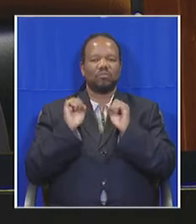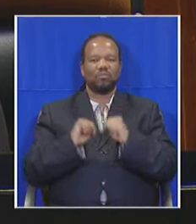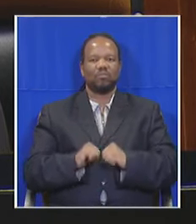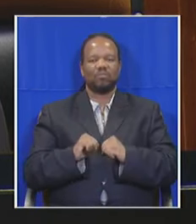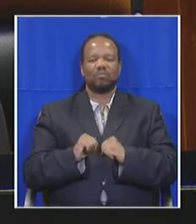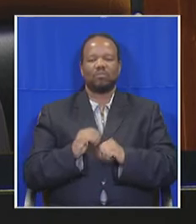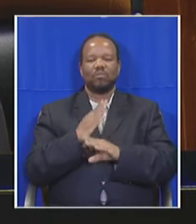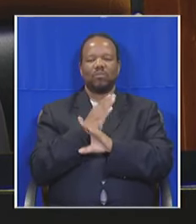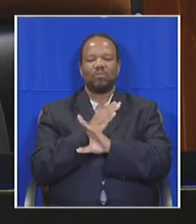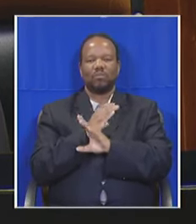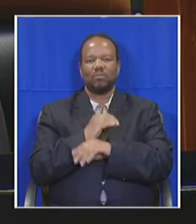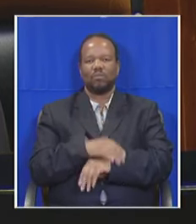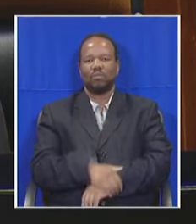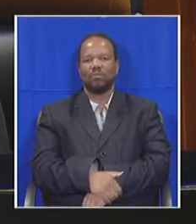Cope.